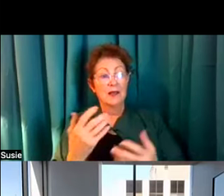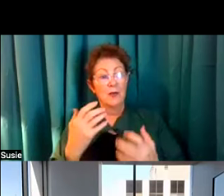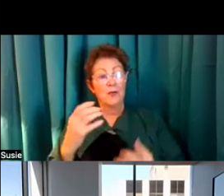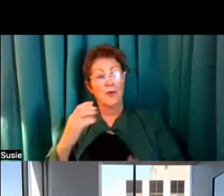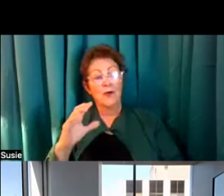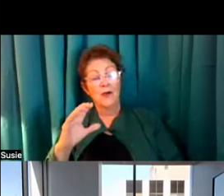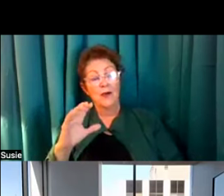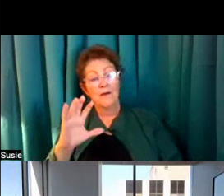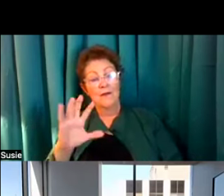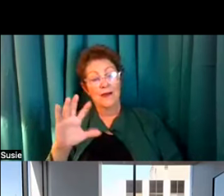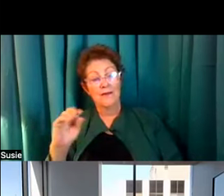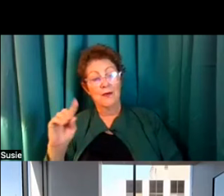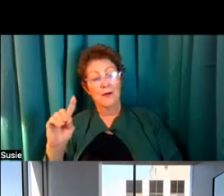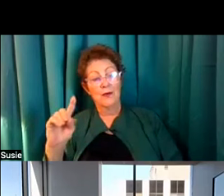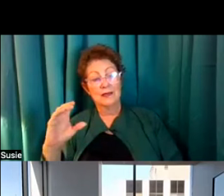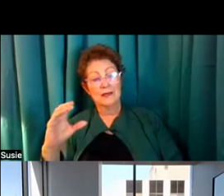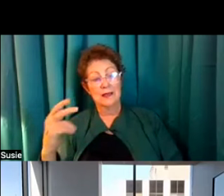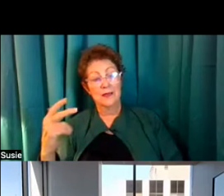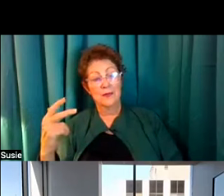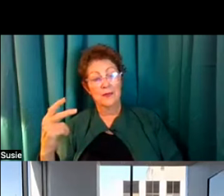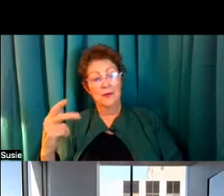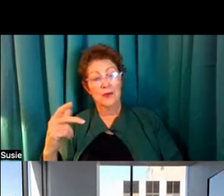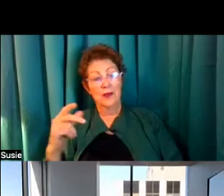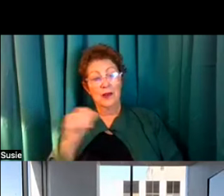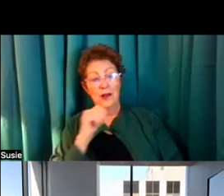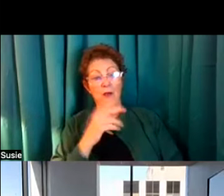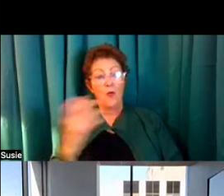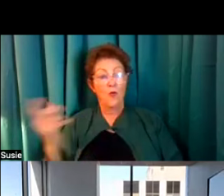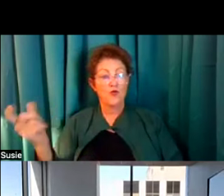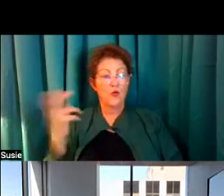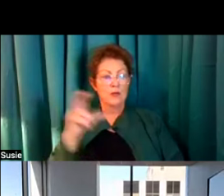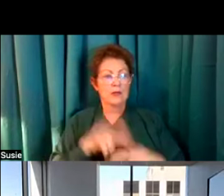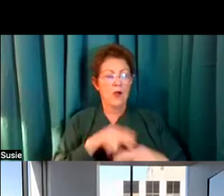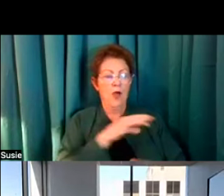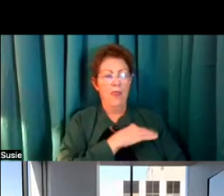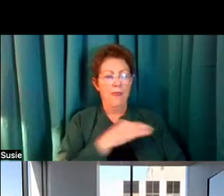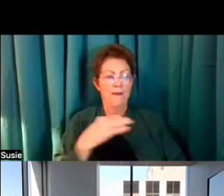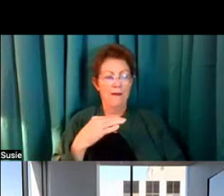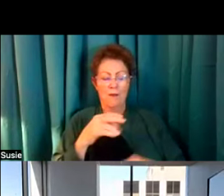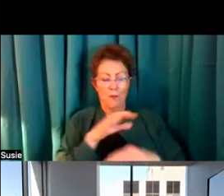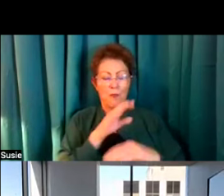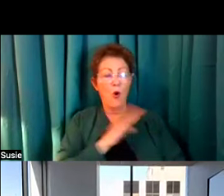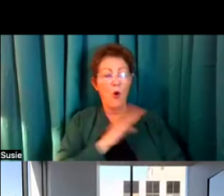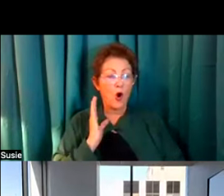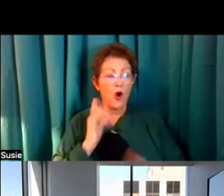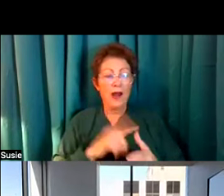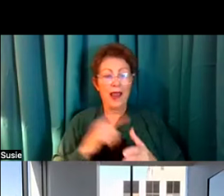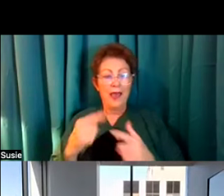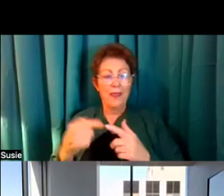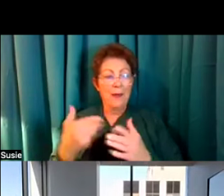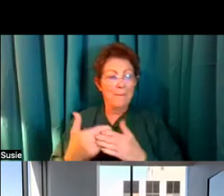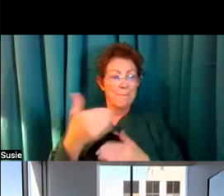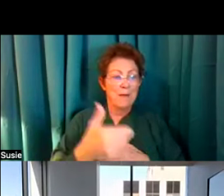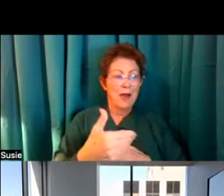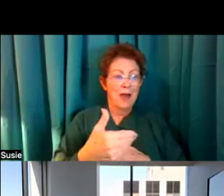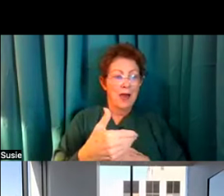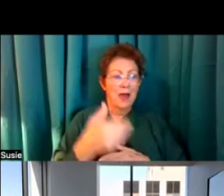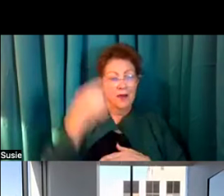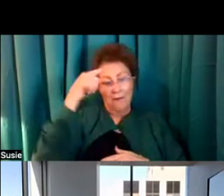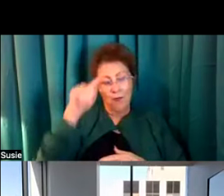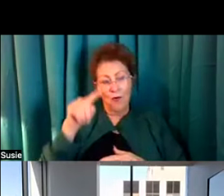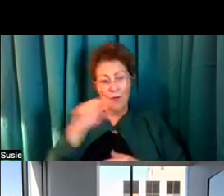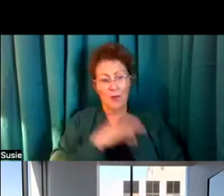form a 501c3 and she wants to sit on the board. The nonprofit's going to apply for grant funds and then buy, products from the for-profit.